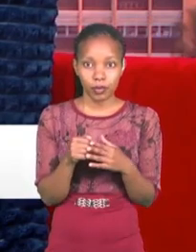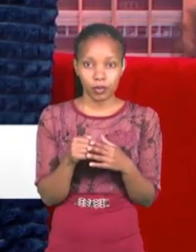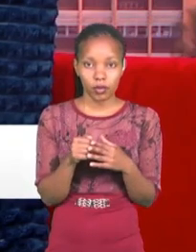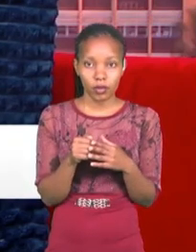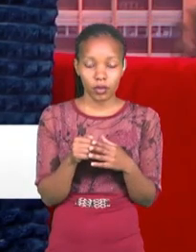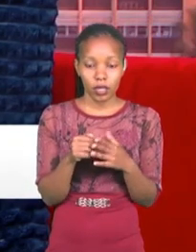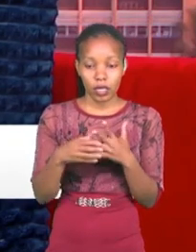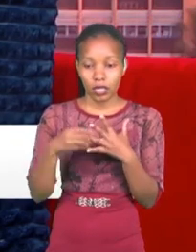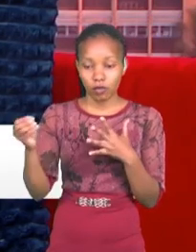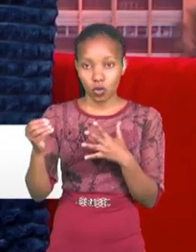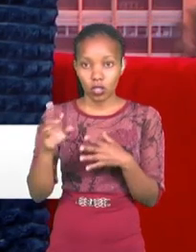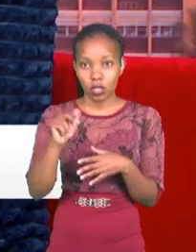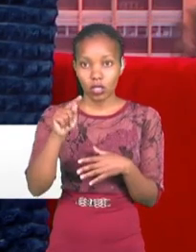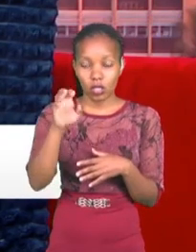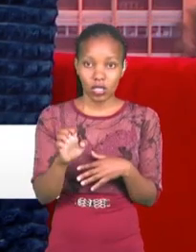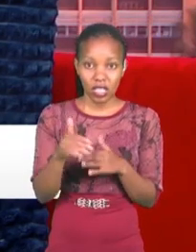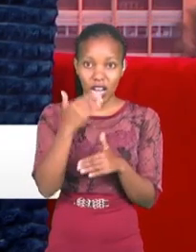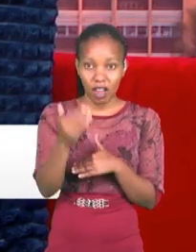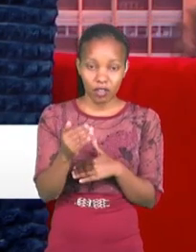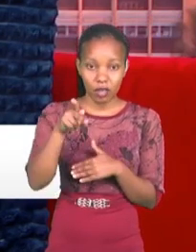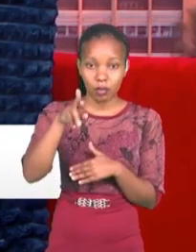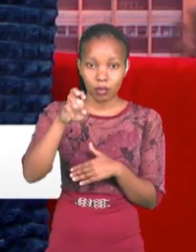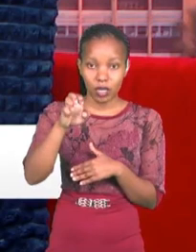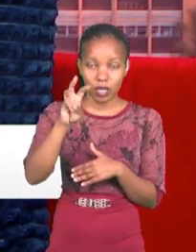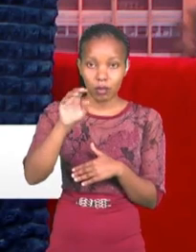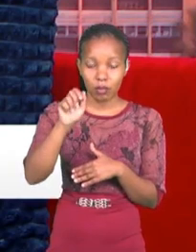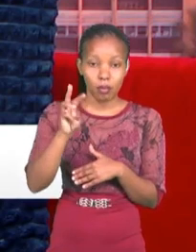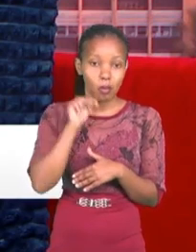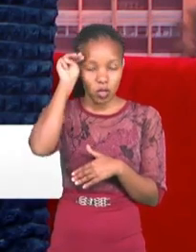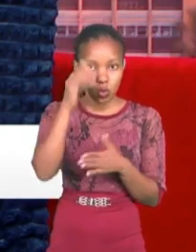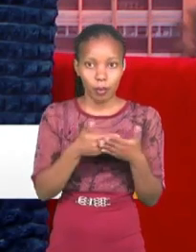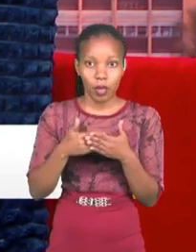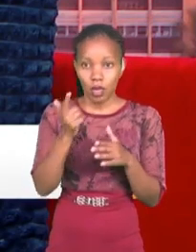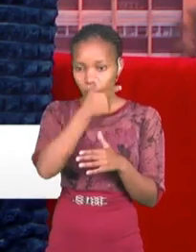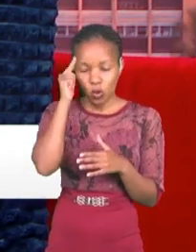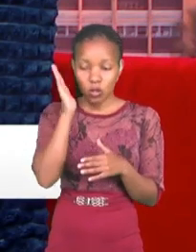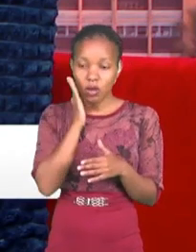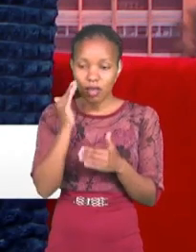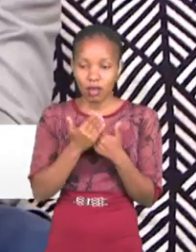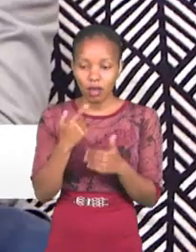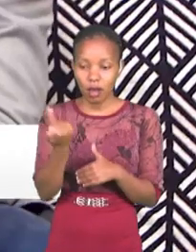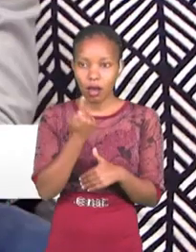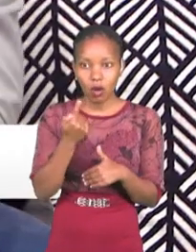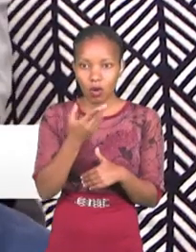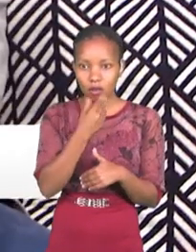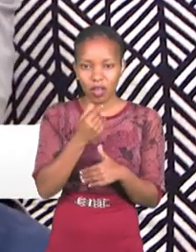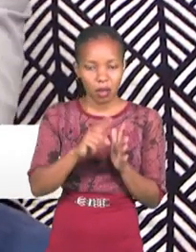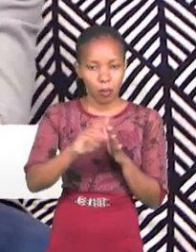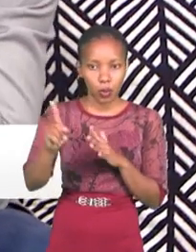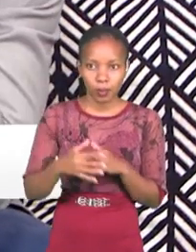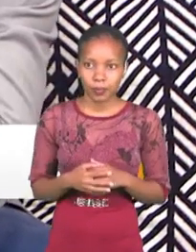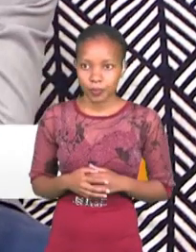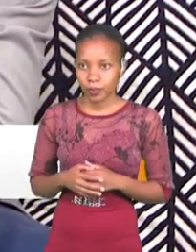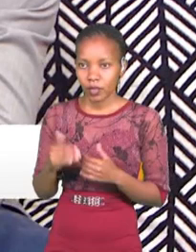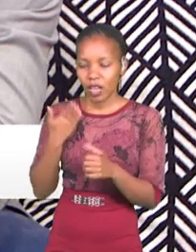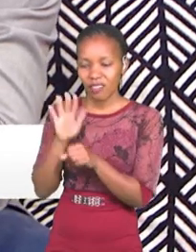divorce rate after premature deliveries also because mother has to take care. Now you mentioned so much incidences and so